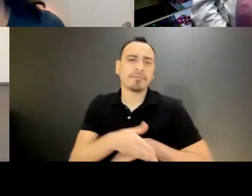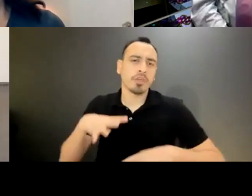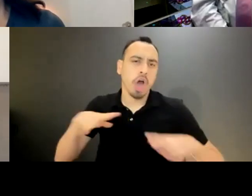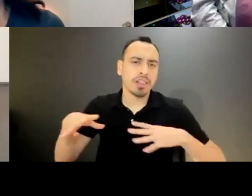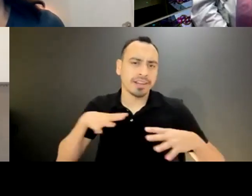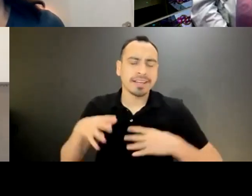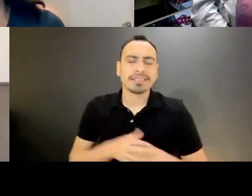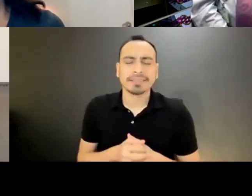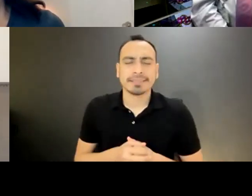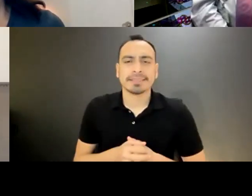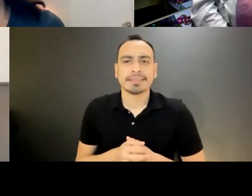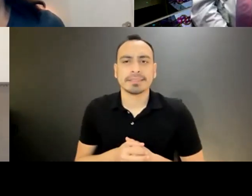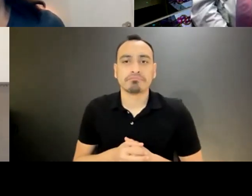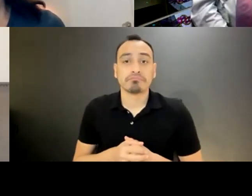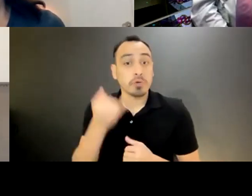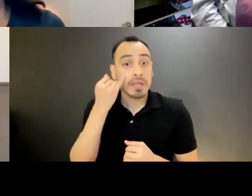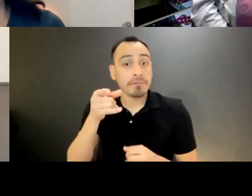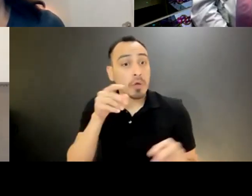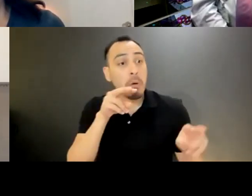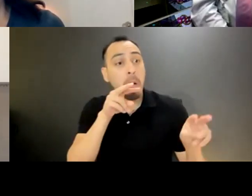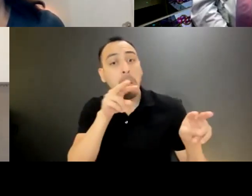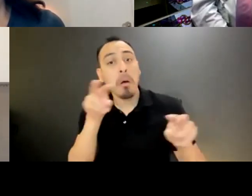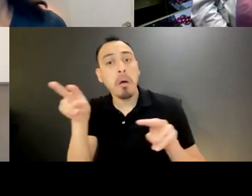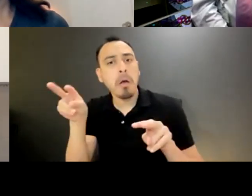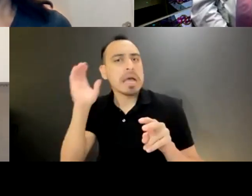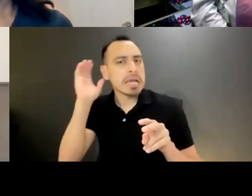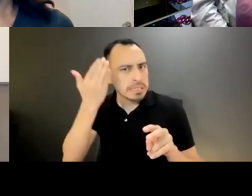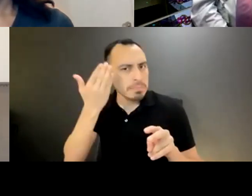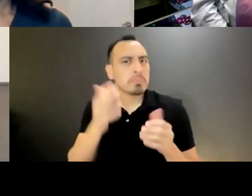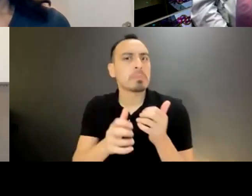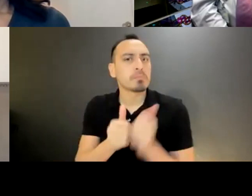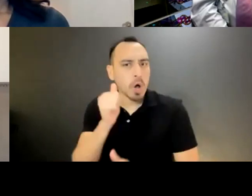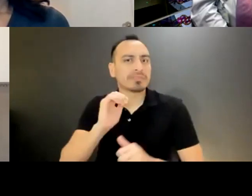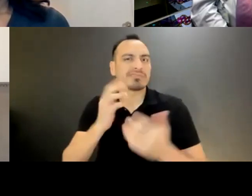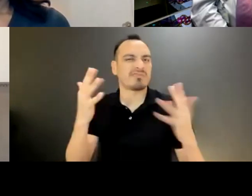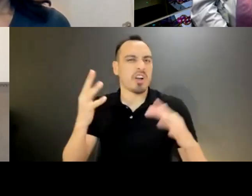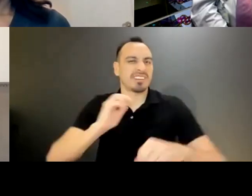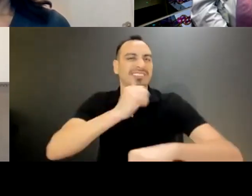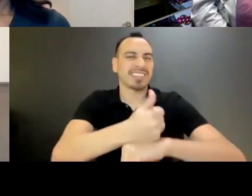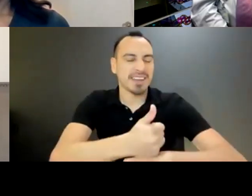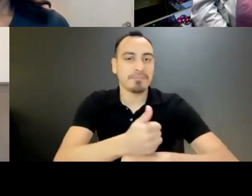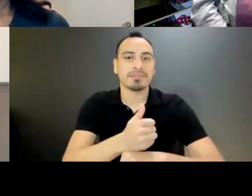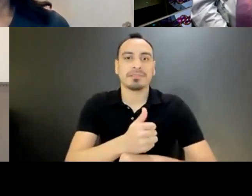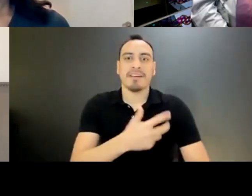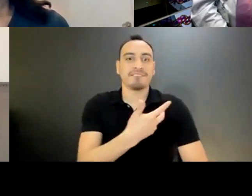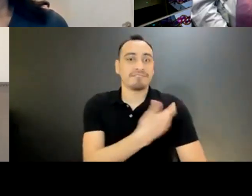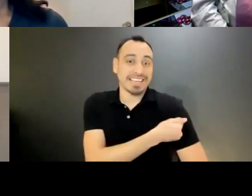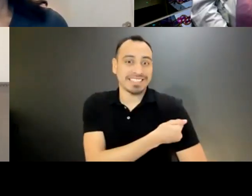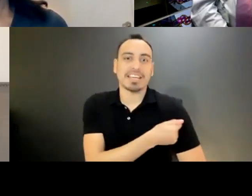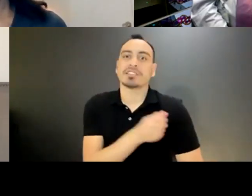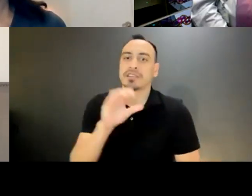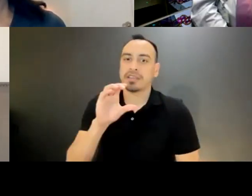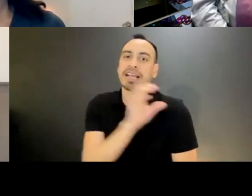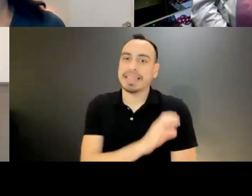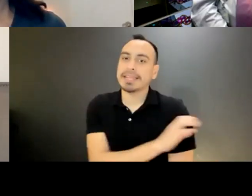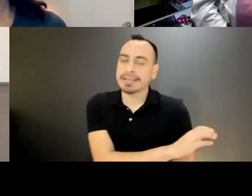health departments, many of them have set up mass vaccination clinics, and it takes a little bit of time to ramp those